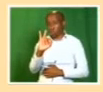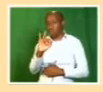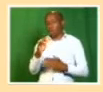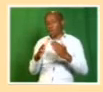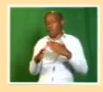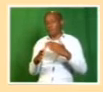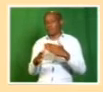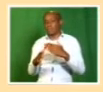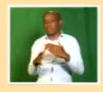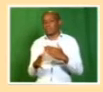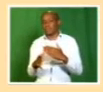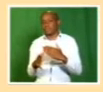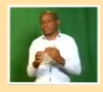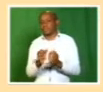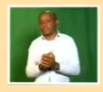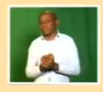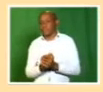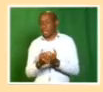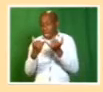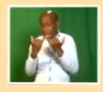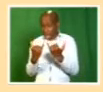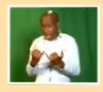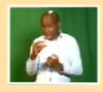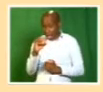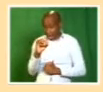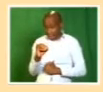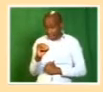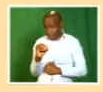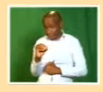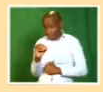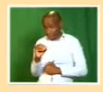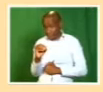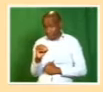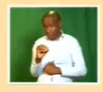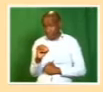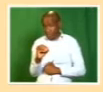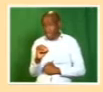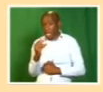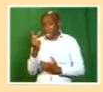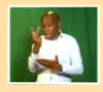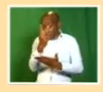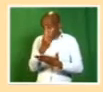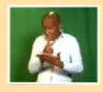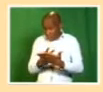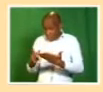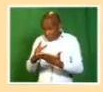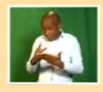roots. Okay? In short, we are saying the graph